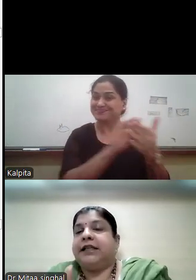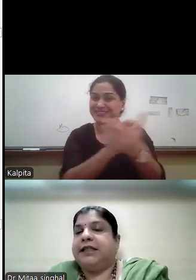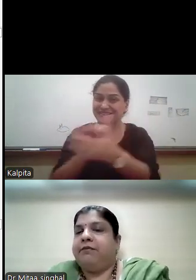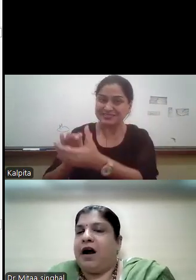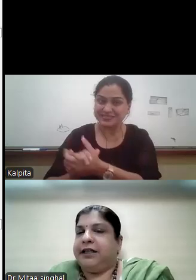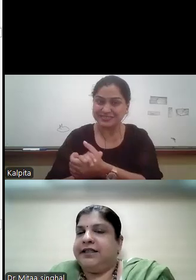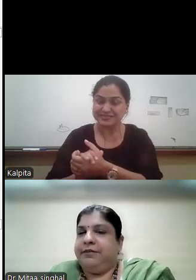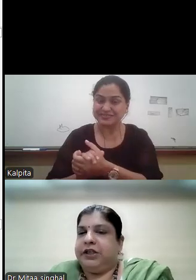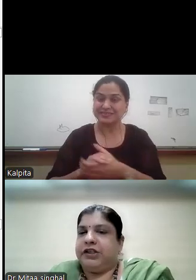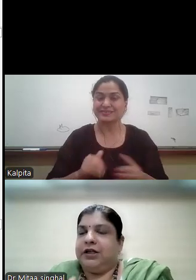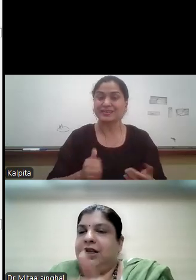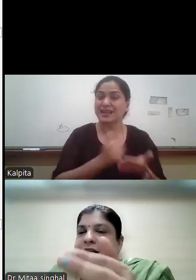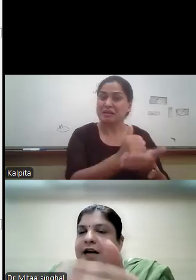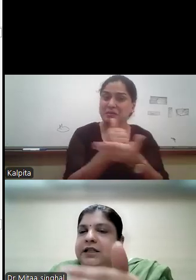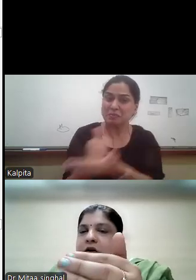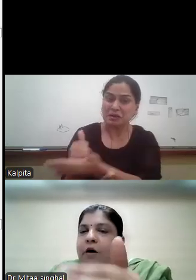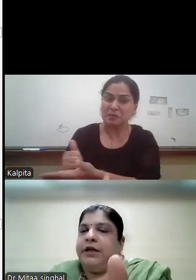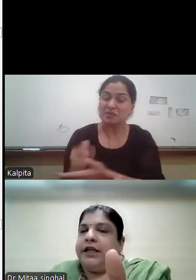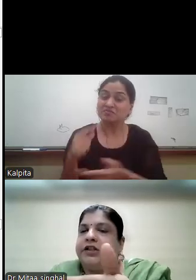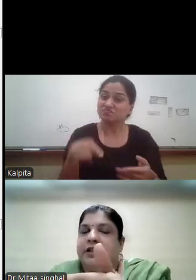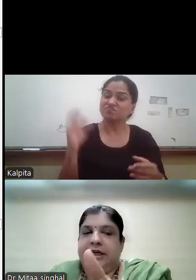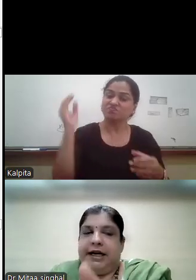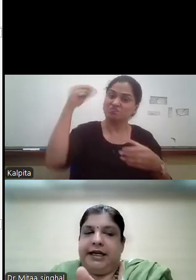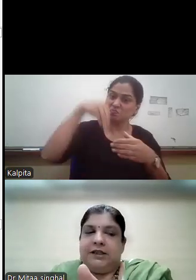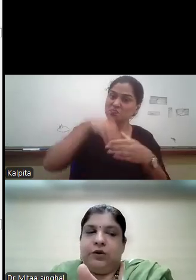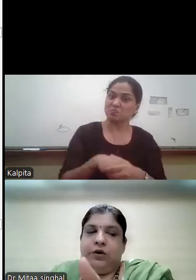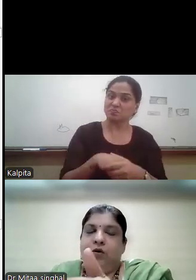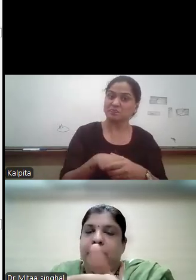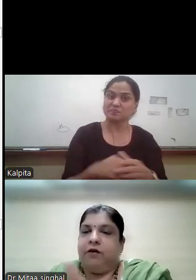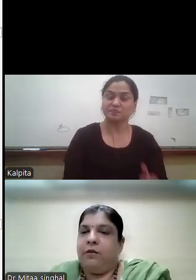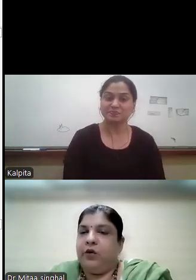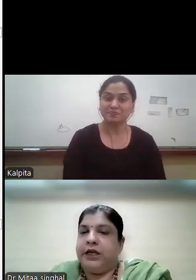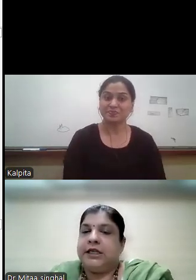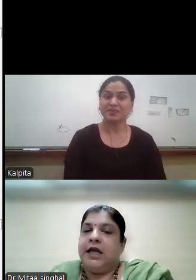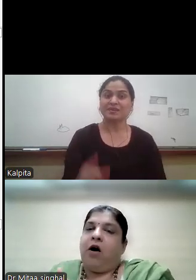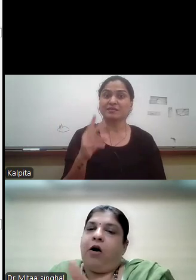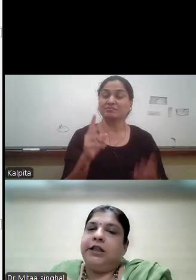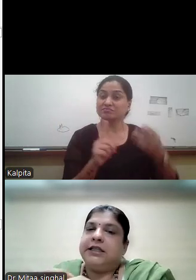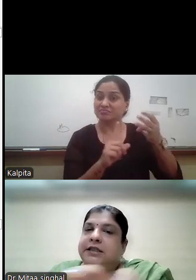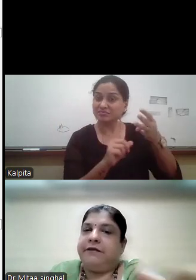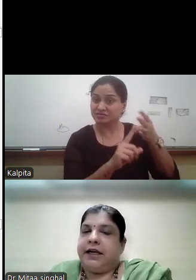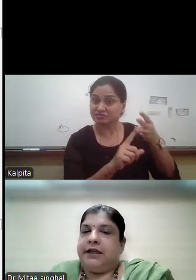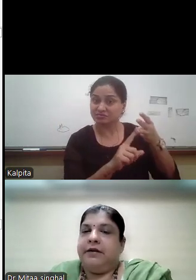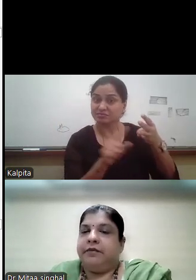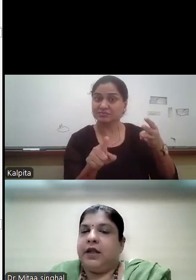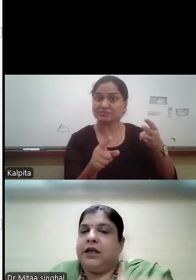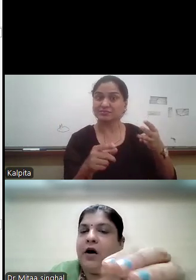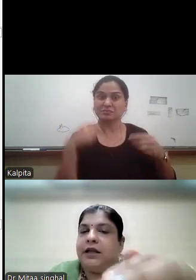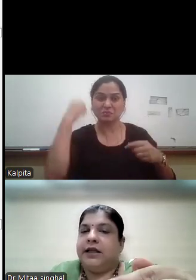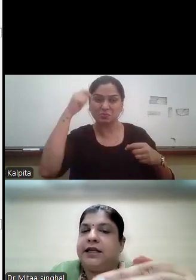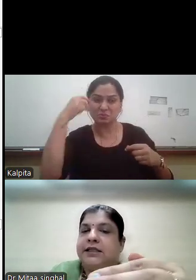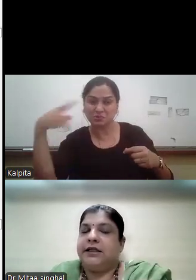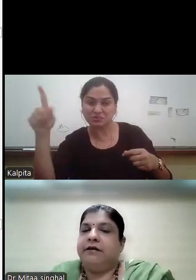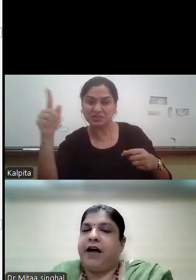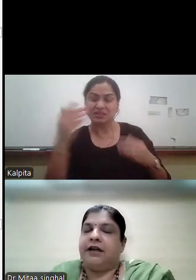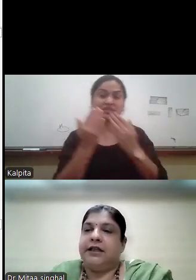This affects the participation, that is communication, attending school, going for movies. All this is affected. Now,